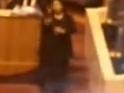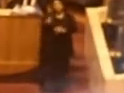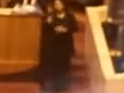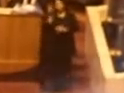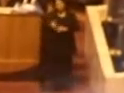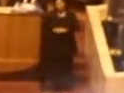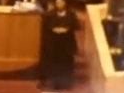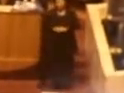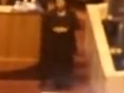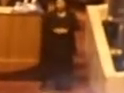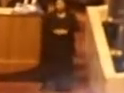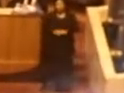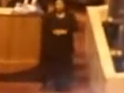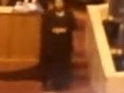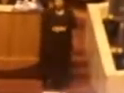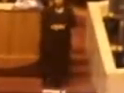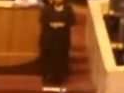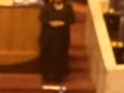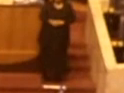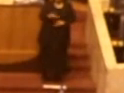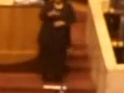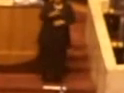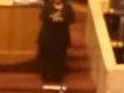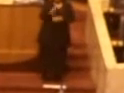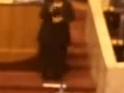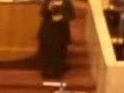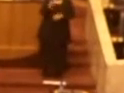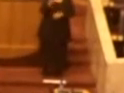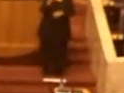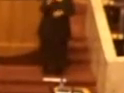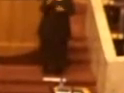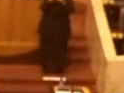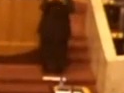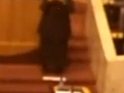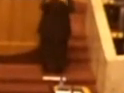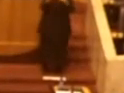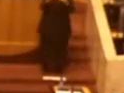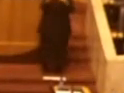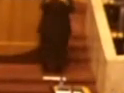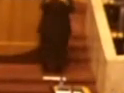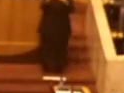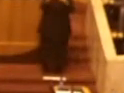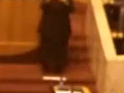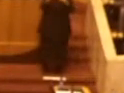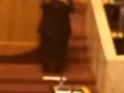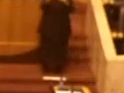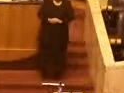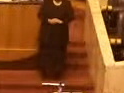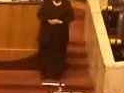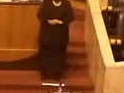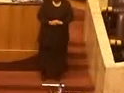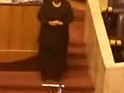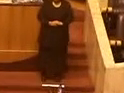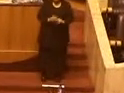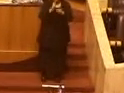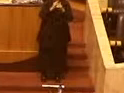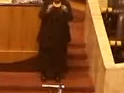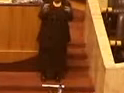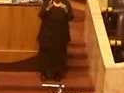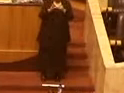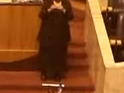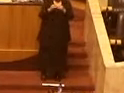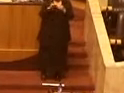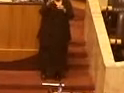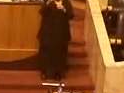absentia, Mayor Lena Micha, Honorable Premier Kiaobitsa Pushimape, Honorable Members of